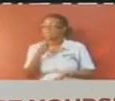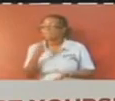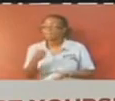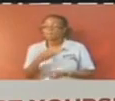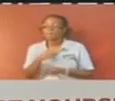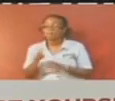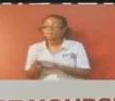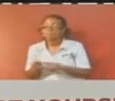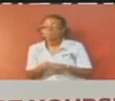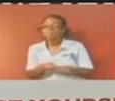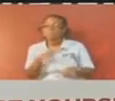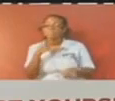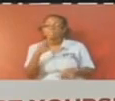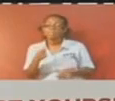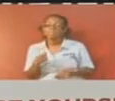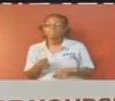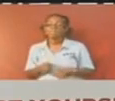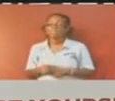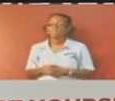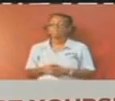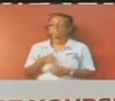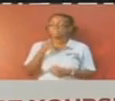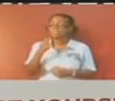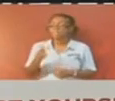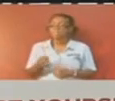they warned the government to lock down